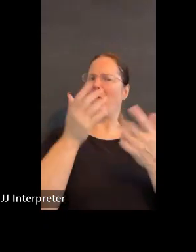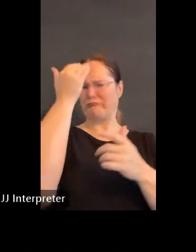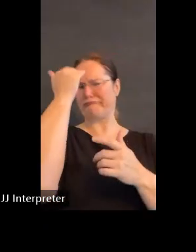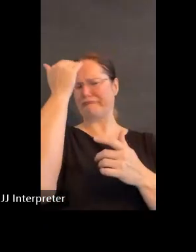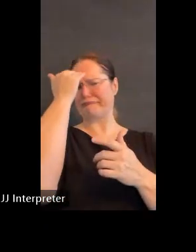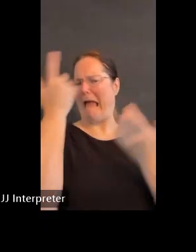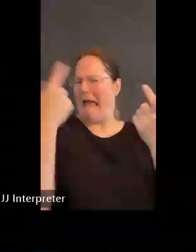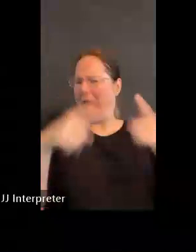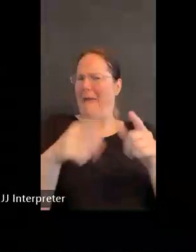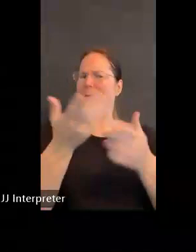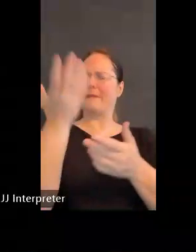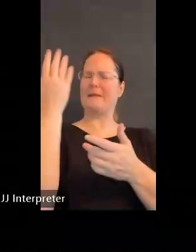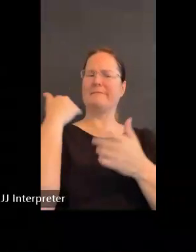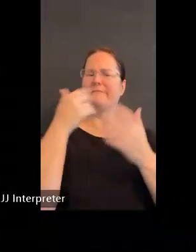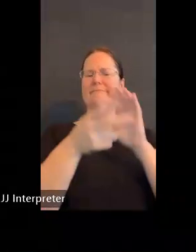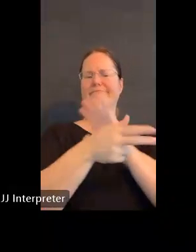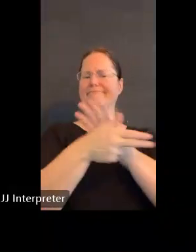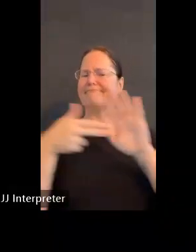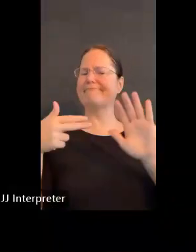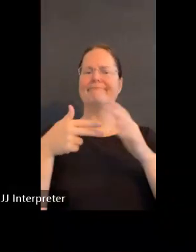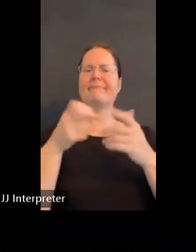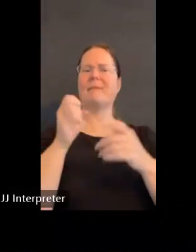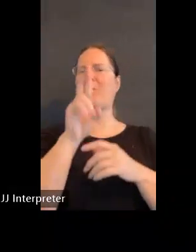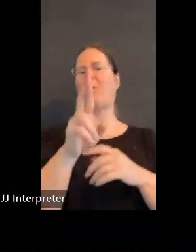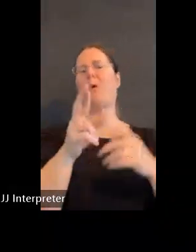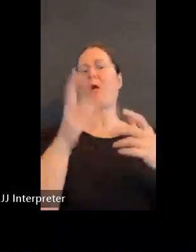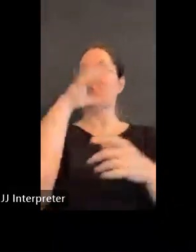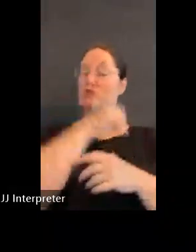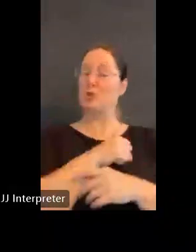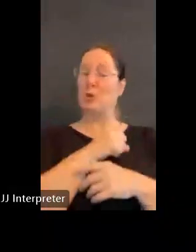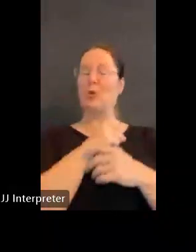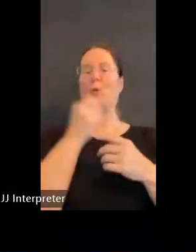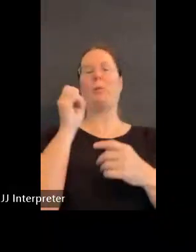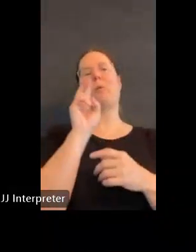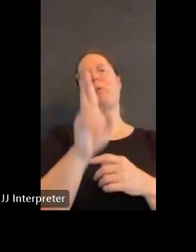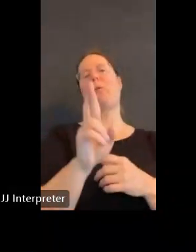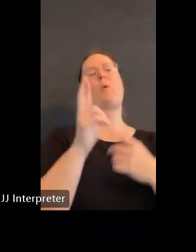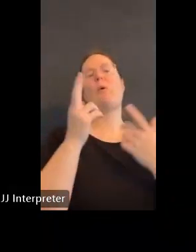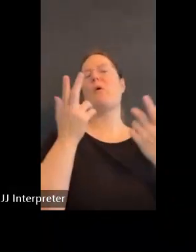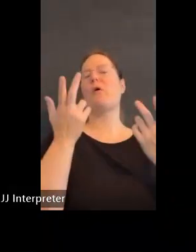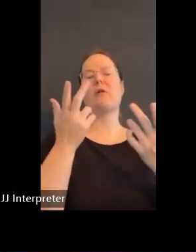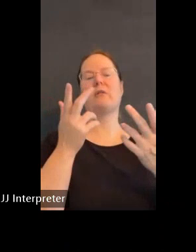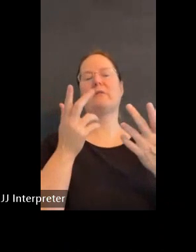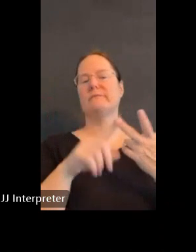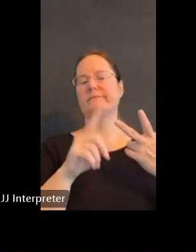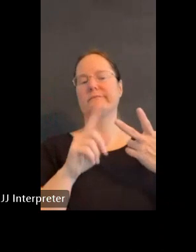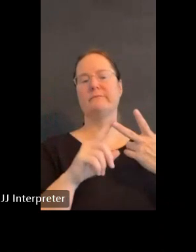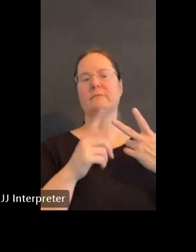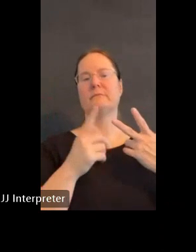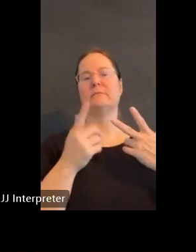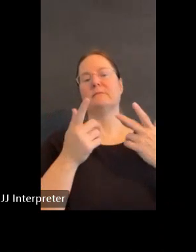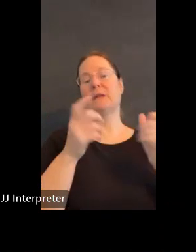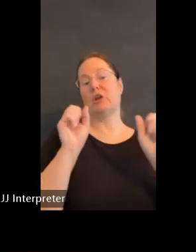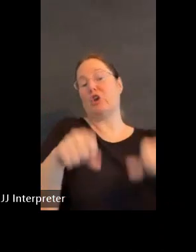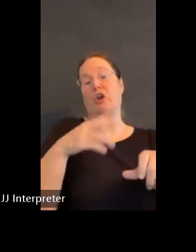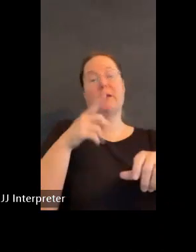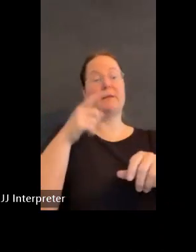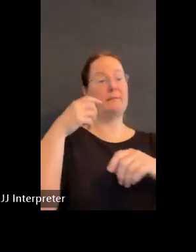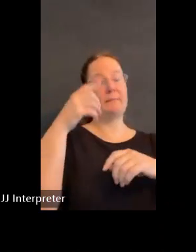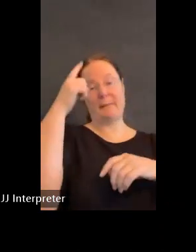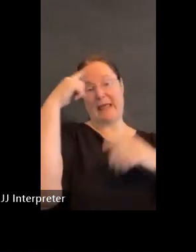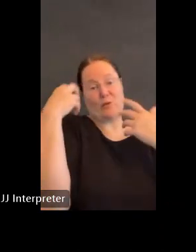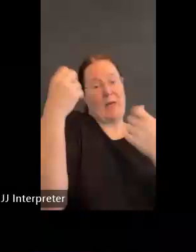condition or assumes they have a certain type of disability, could be a mental health condition,